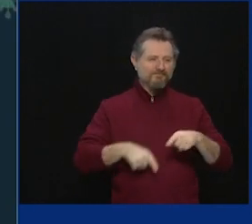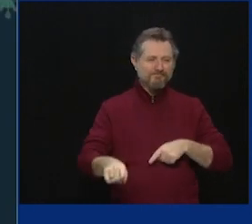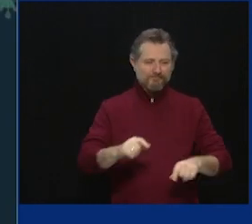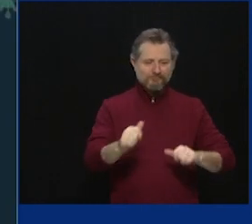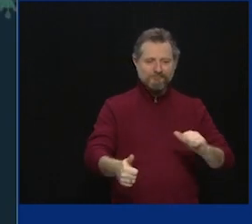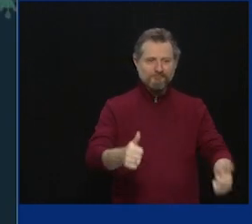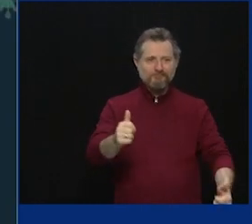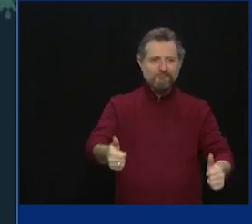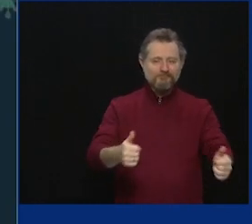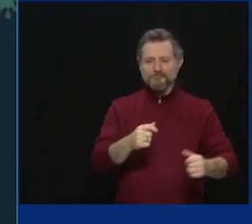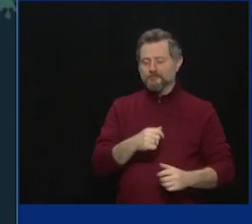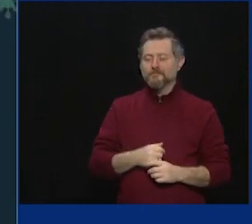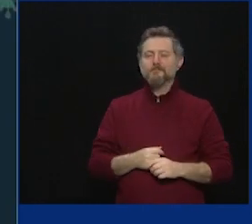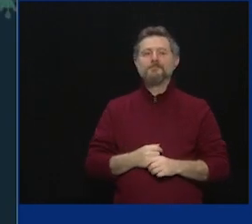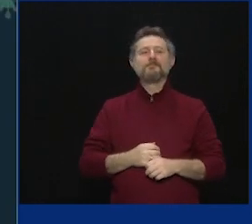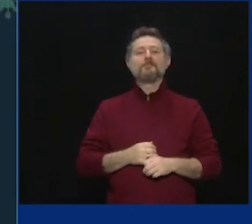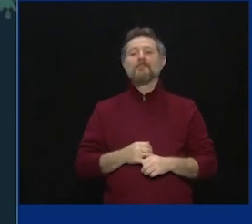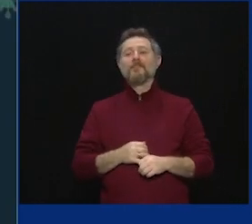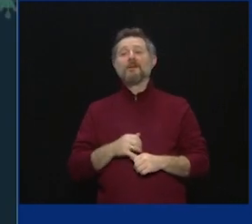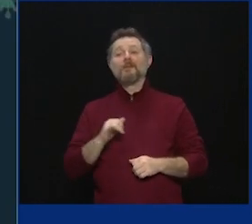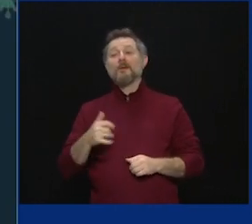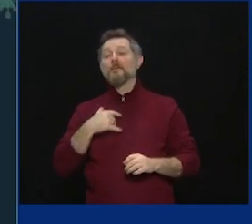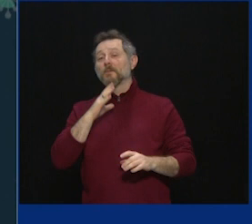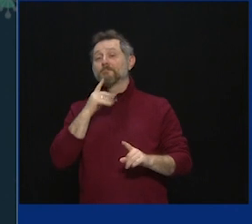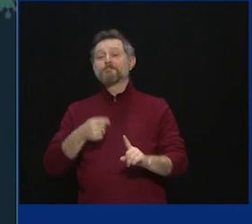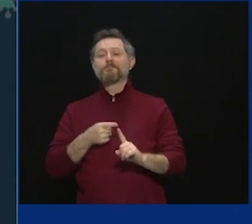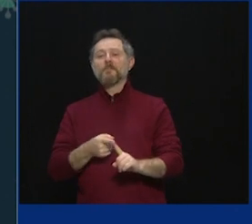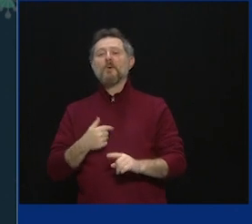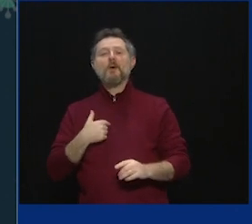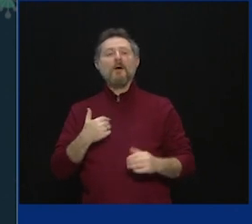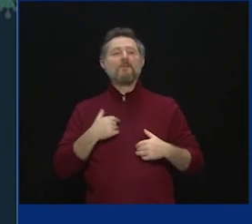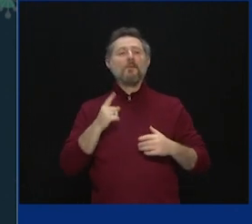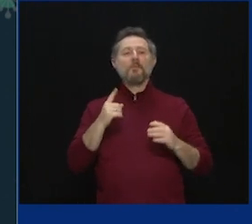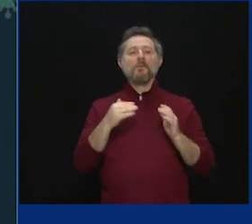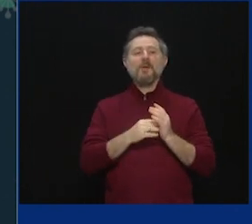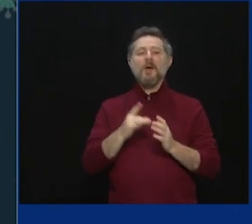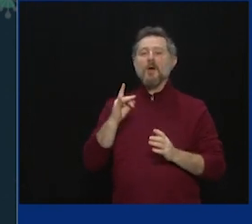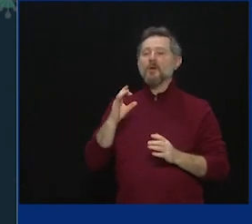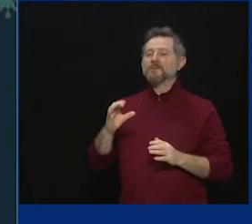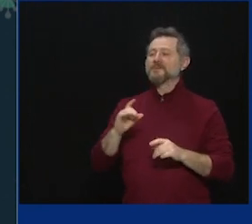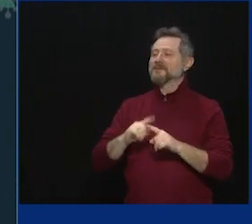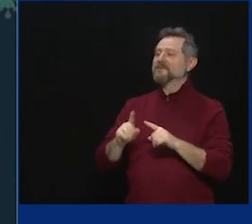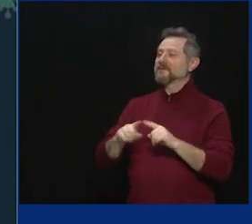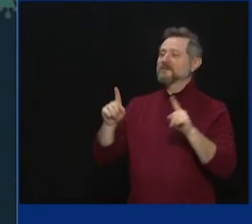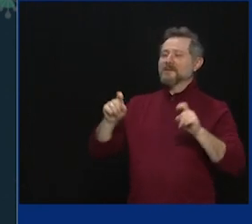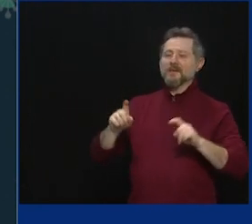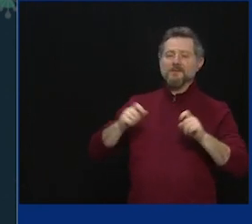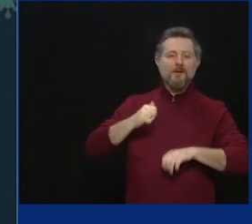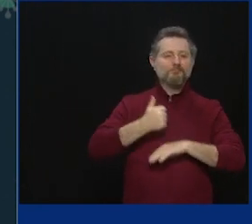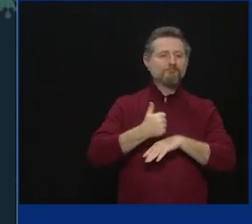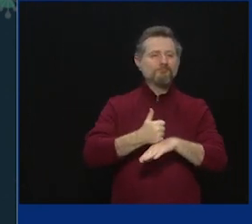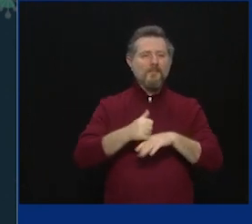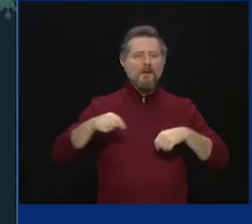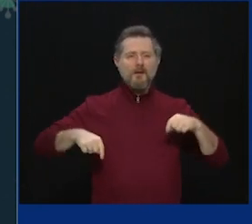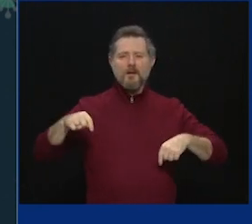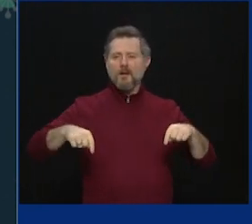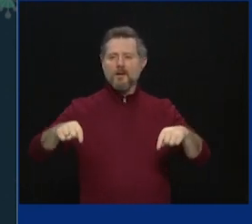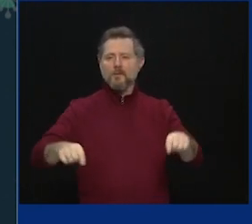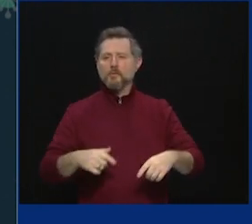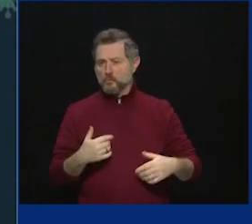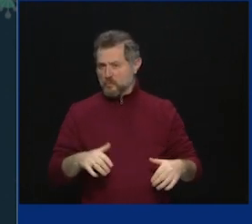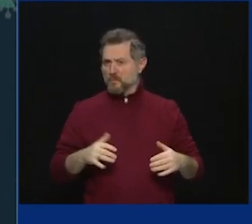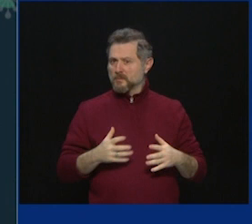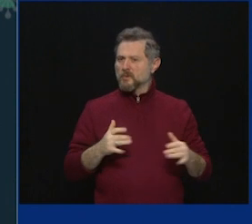demand. So here's what we have. There are 1,800 testing sites in the state of New York. That's quite extraordinary. That includes the New York